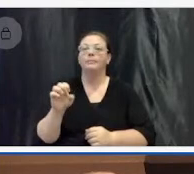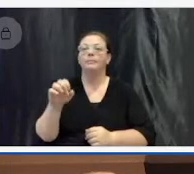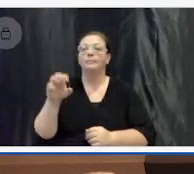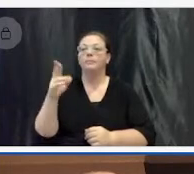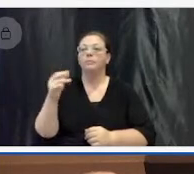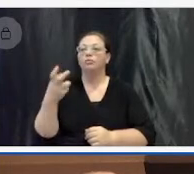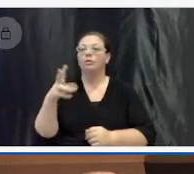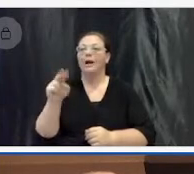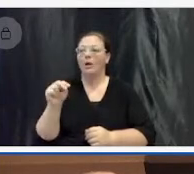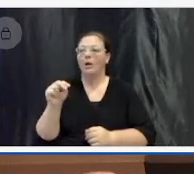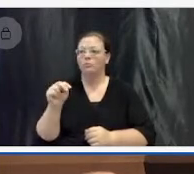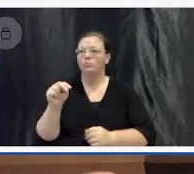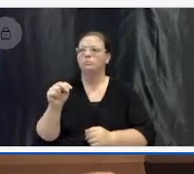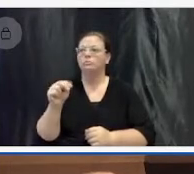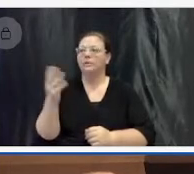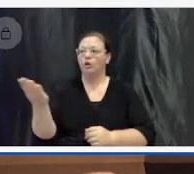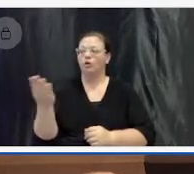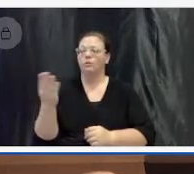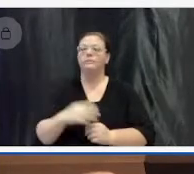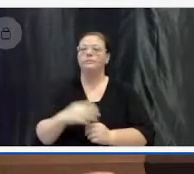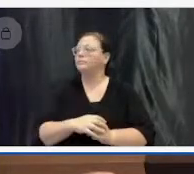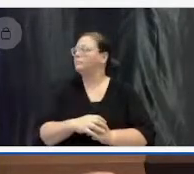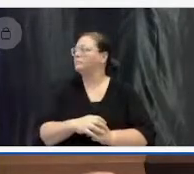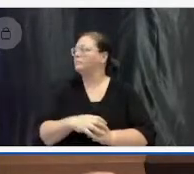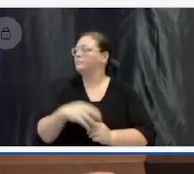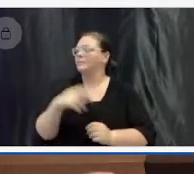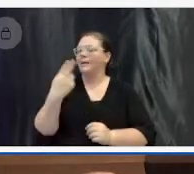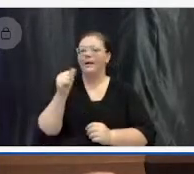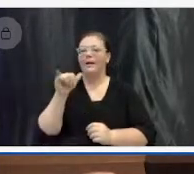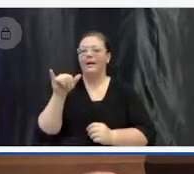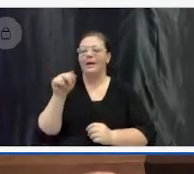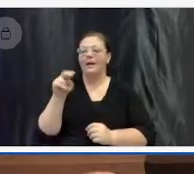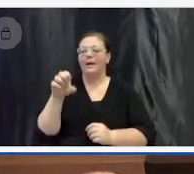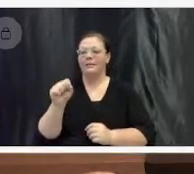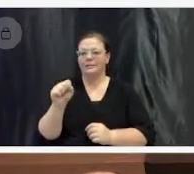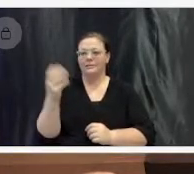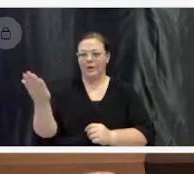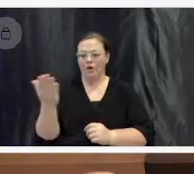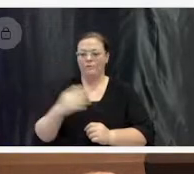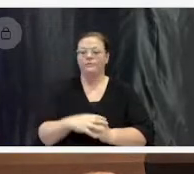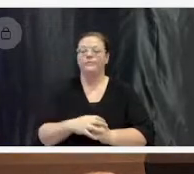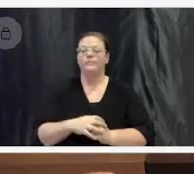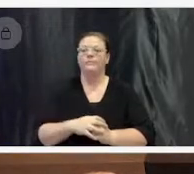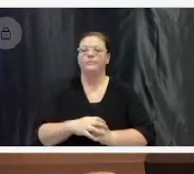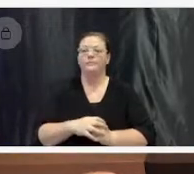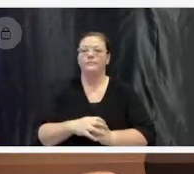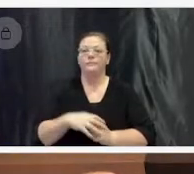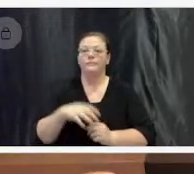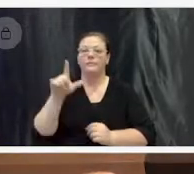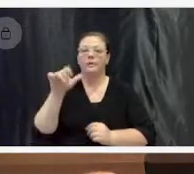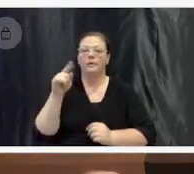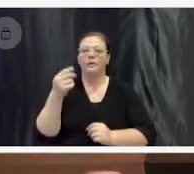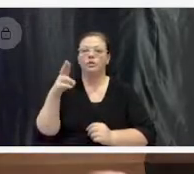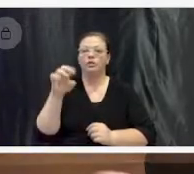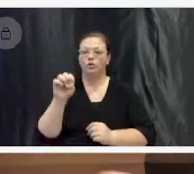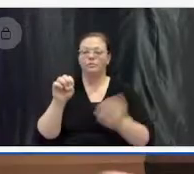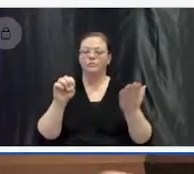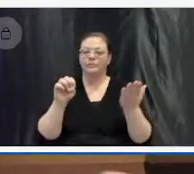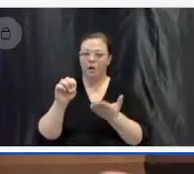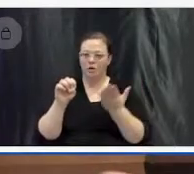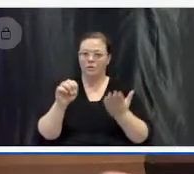Brown, Here. Haynes, Here. Latour,